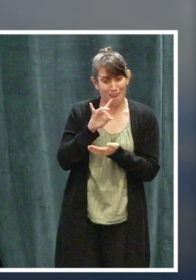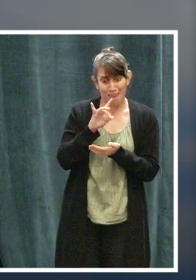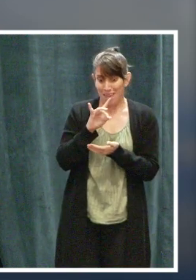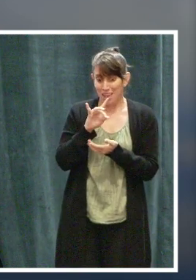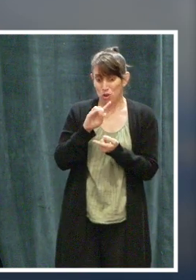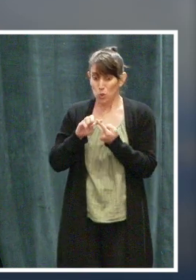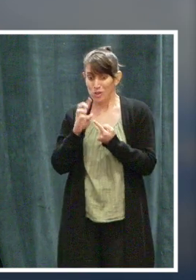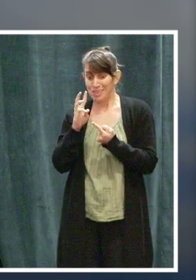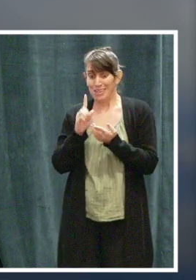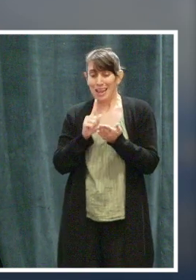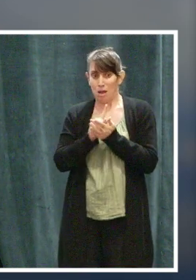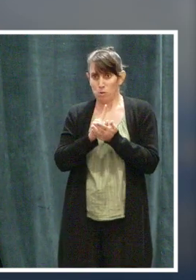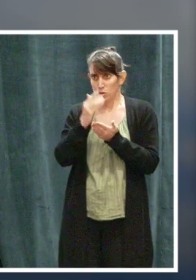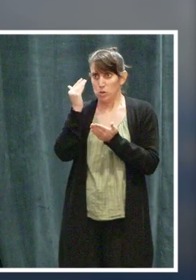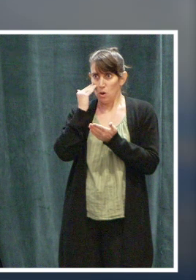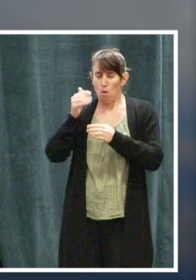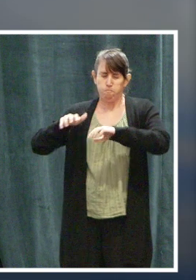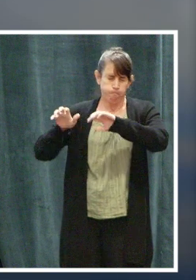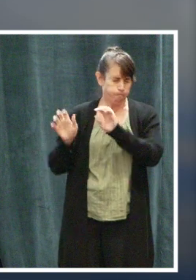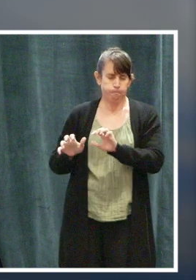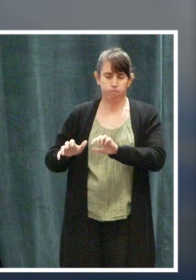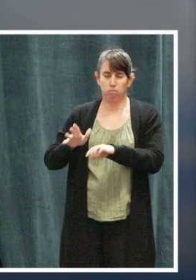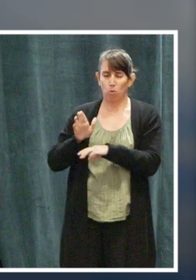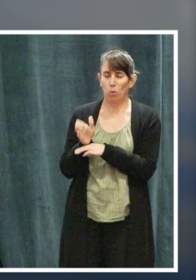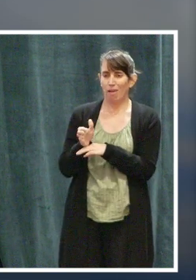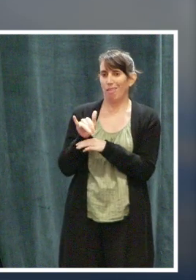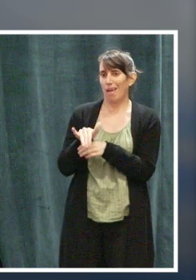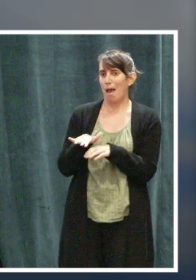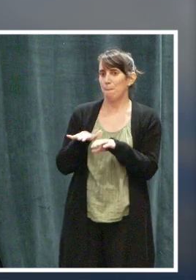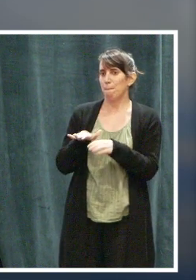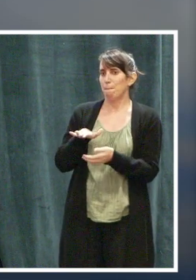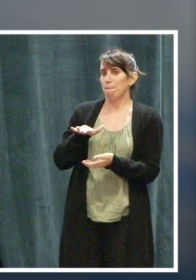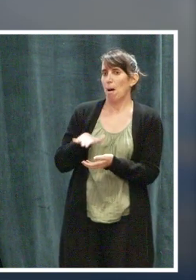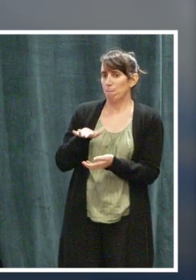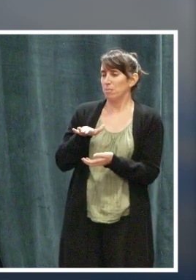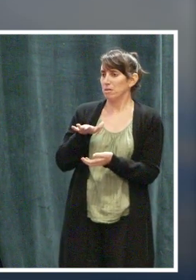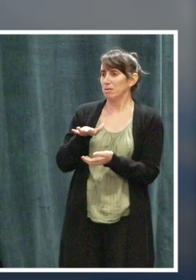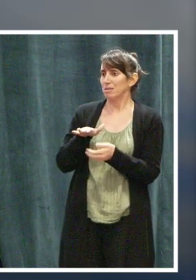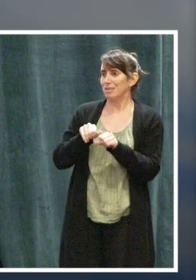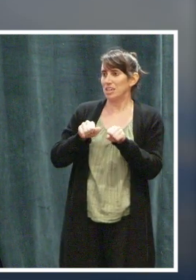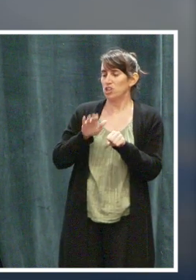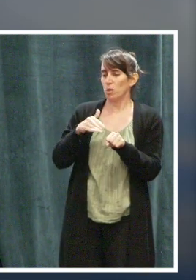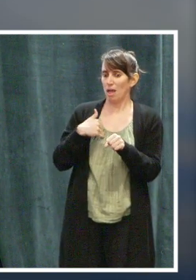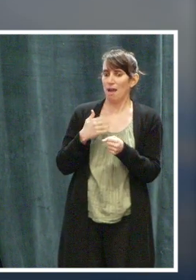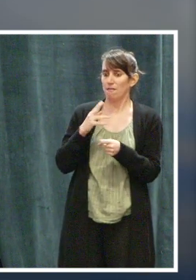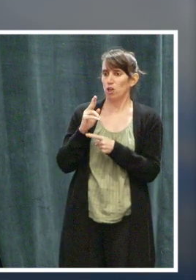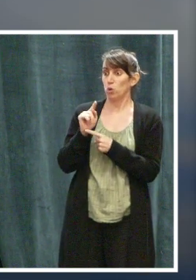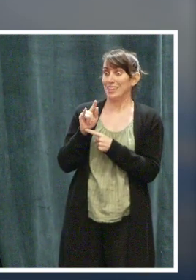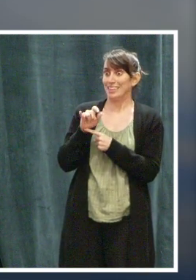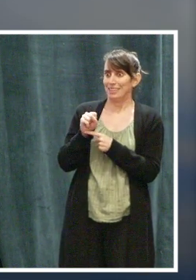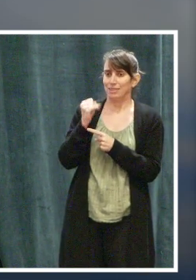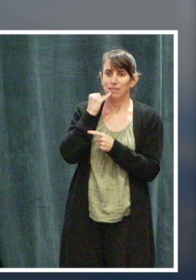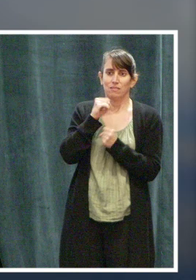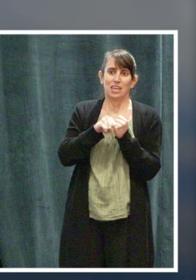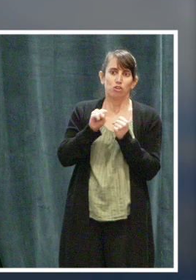event. And so that pump station will have utility as well if there would be extreme flooding